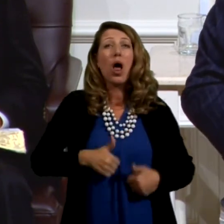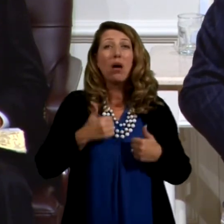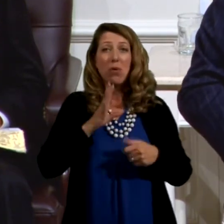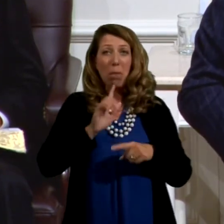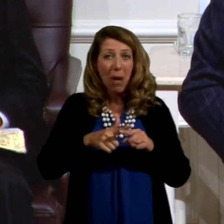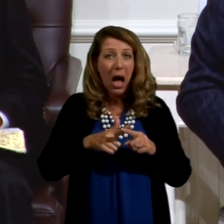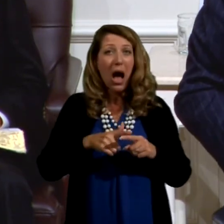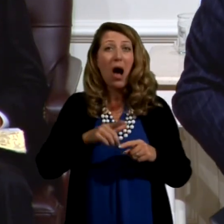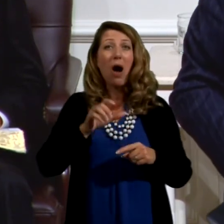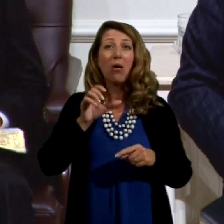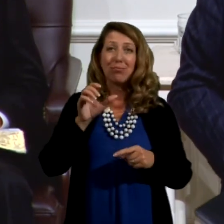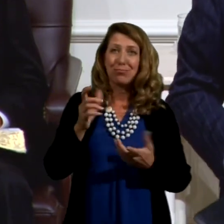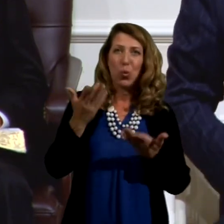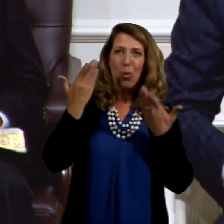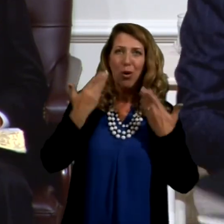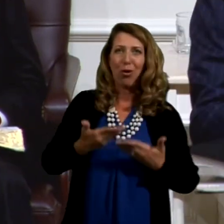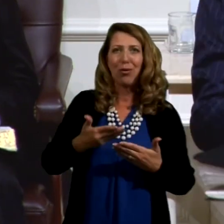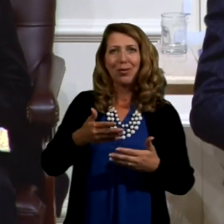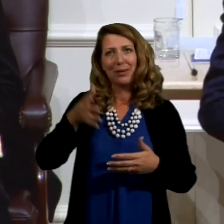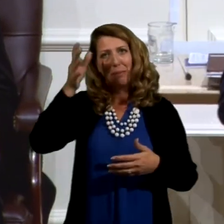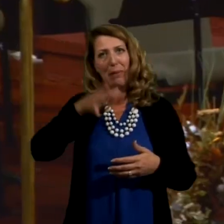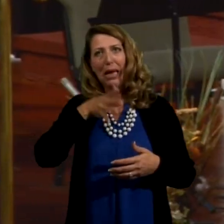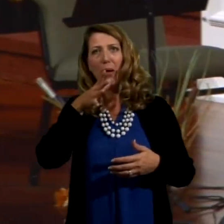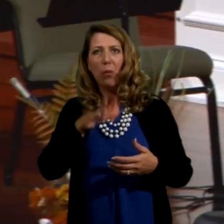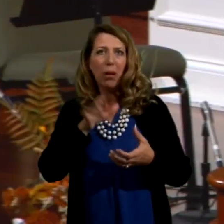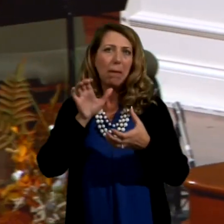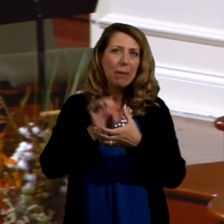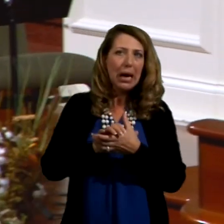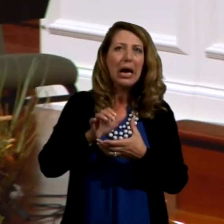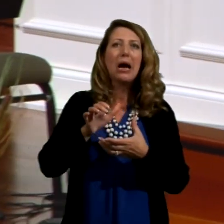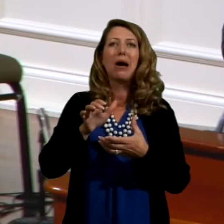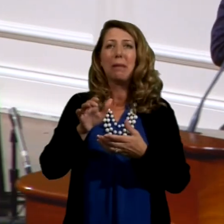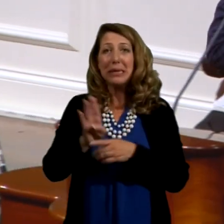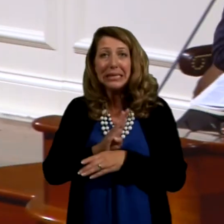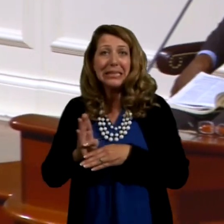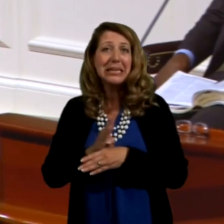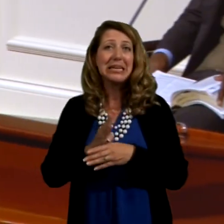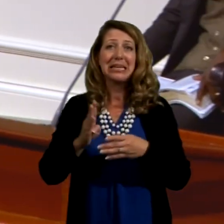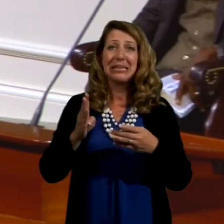sexuality. He speaks about marriage. He speaks about finances. He speaks about business.